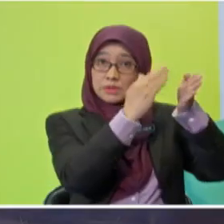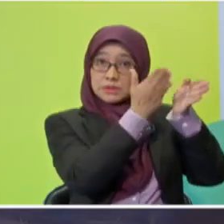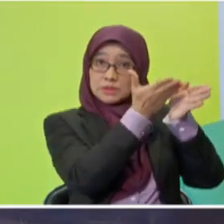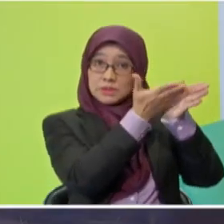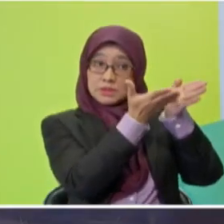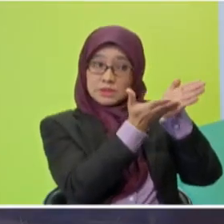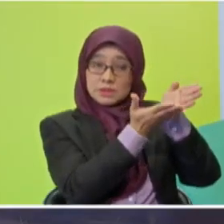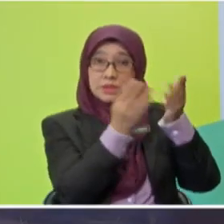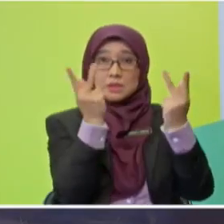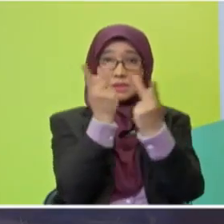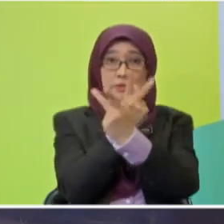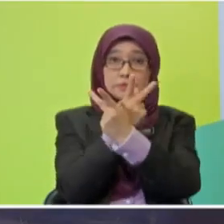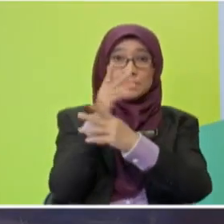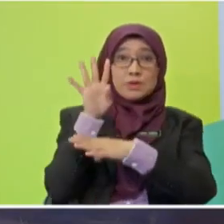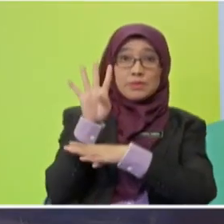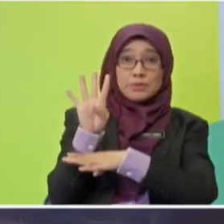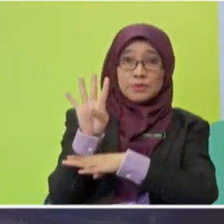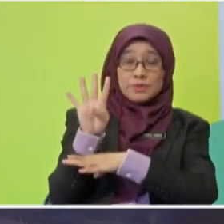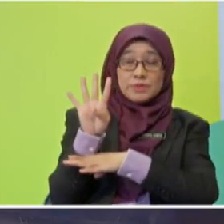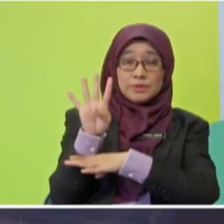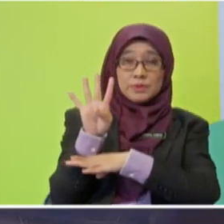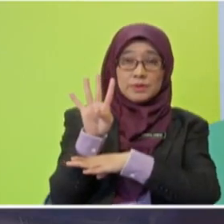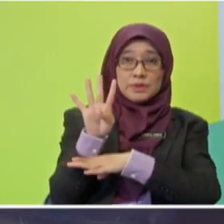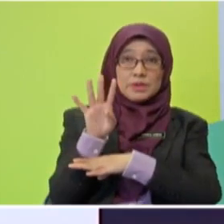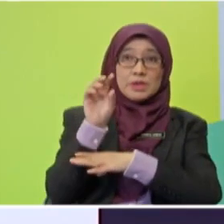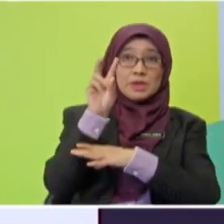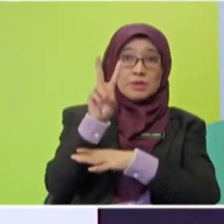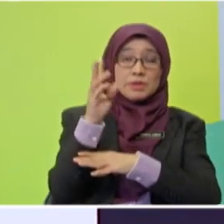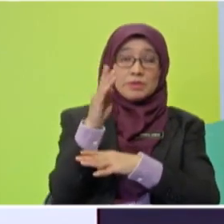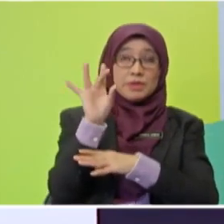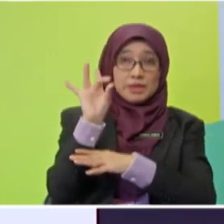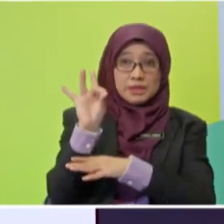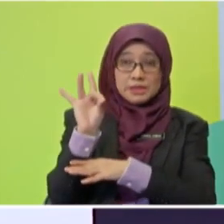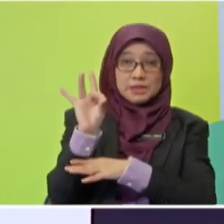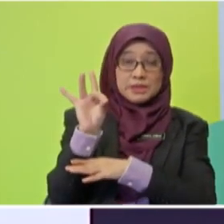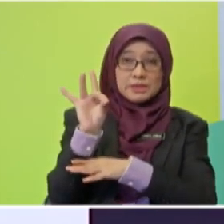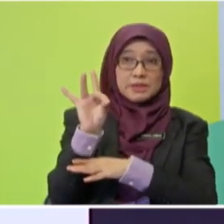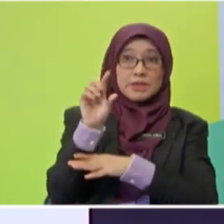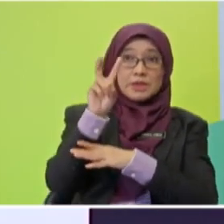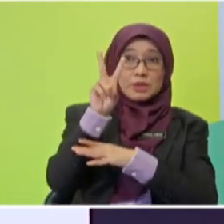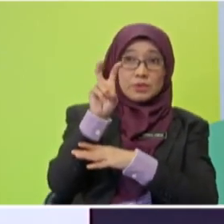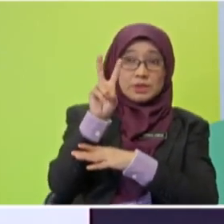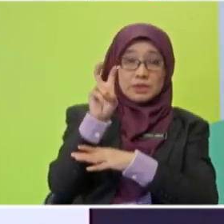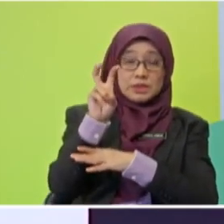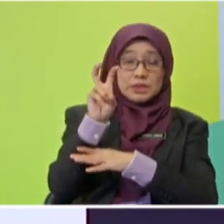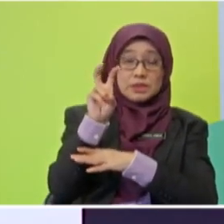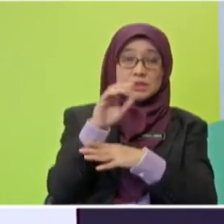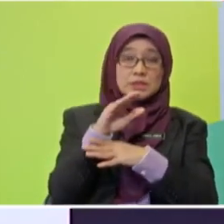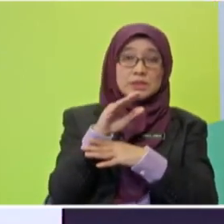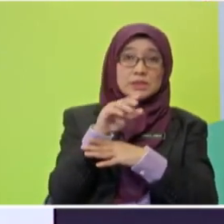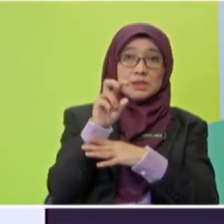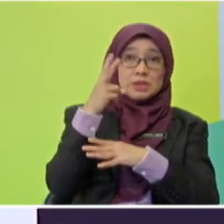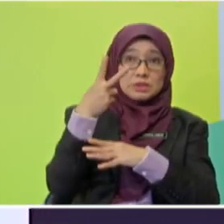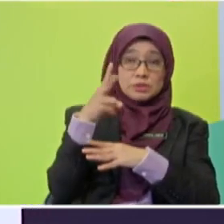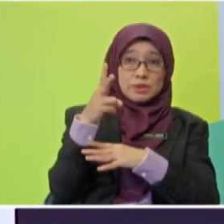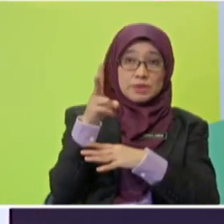we times by 4. Okay, 4 times 2 is 8. This one is 20. Okay, this one is